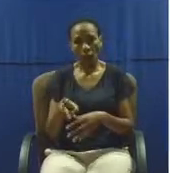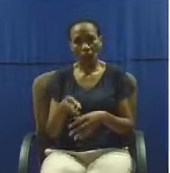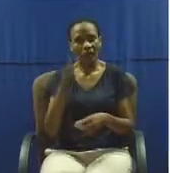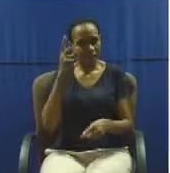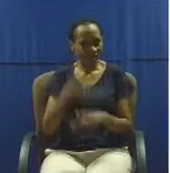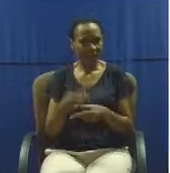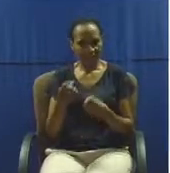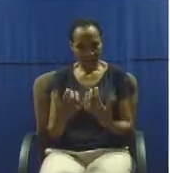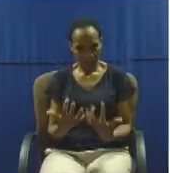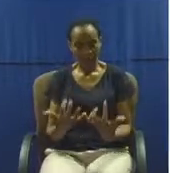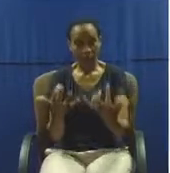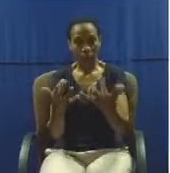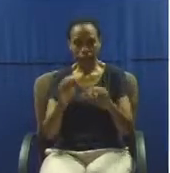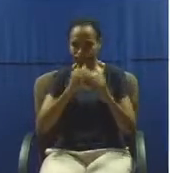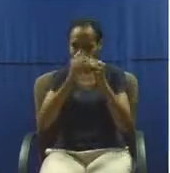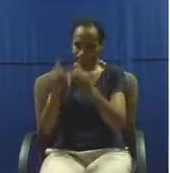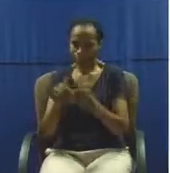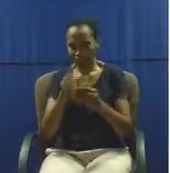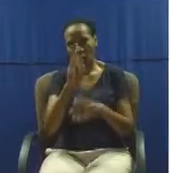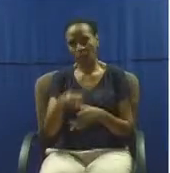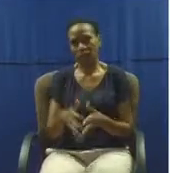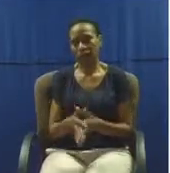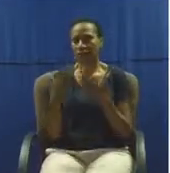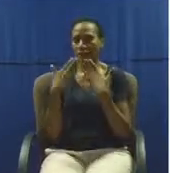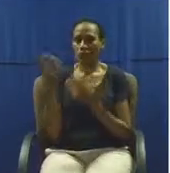our people. Thank you, Honorable Speaker.